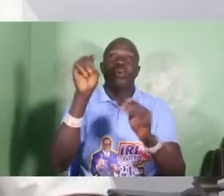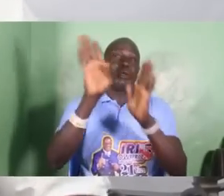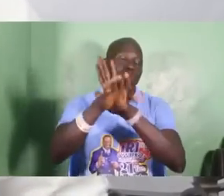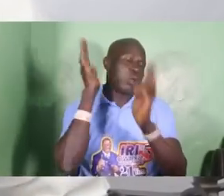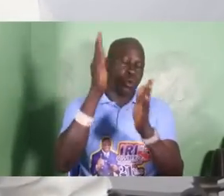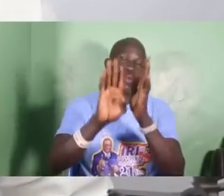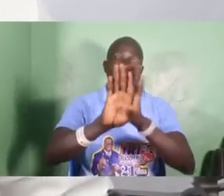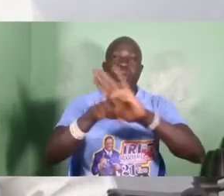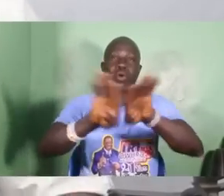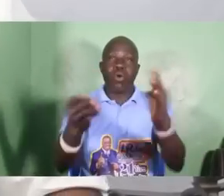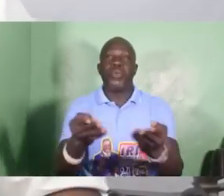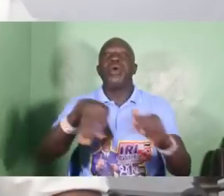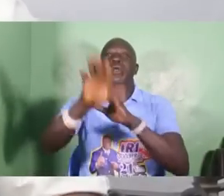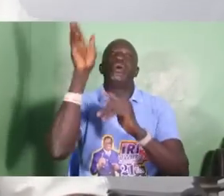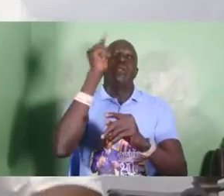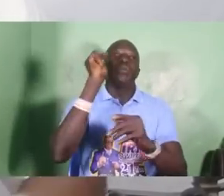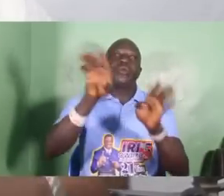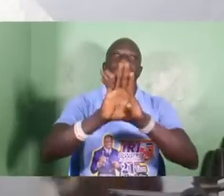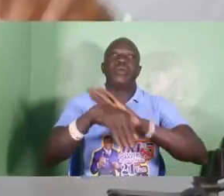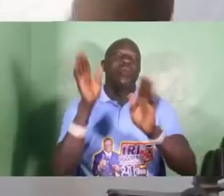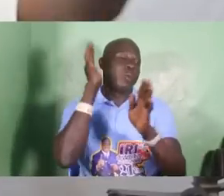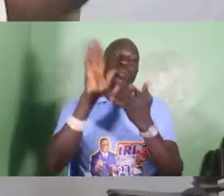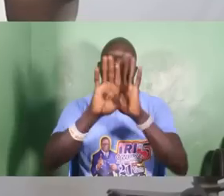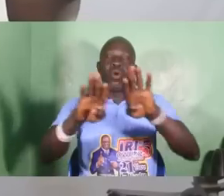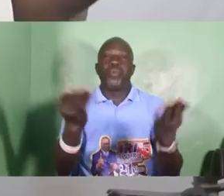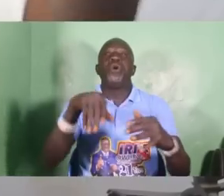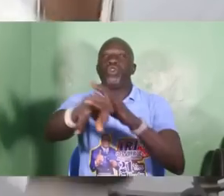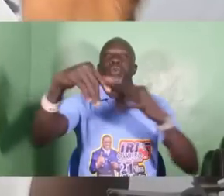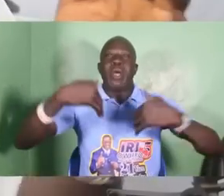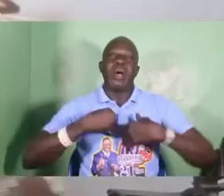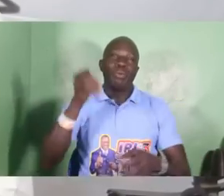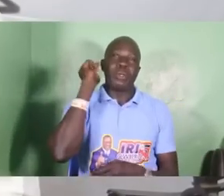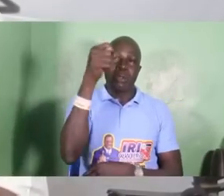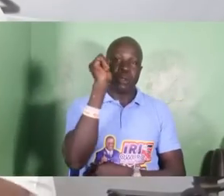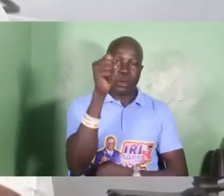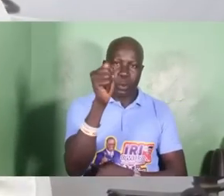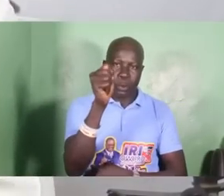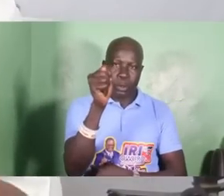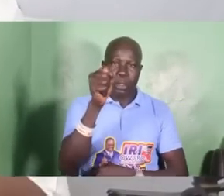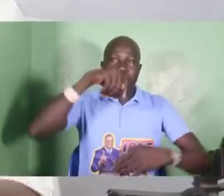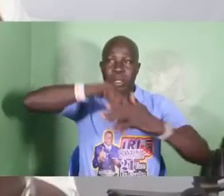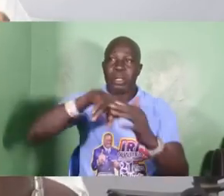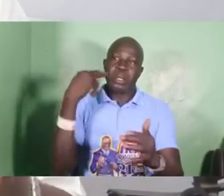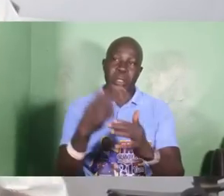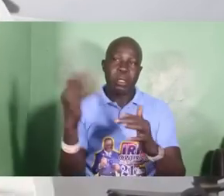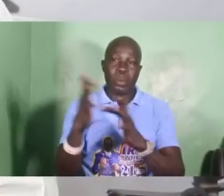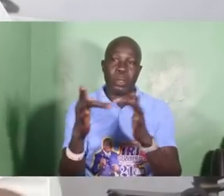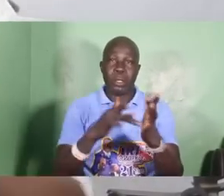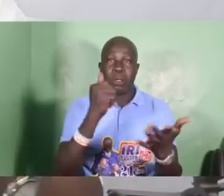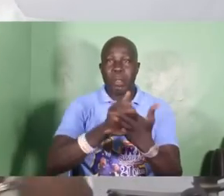open. Your door of testimony will open. Your door of testimony will open. One testimony. You have testimony. In the name